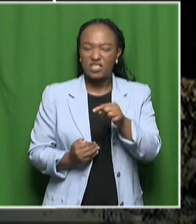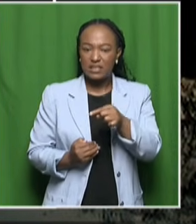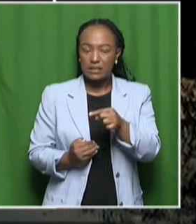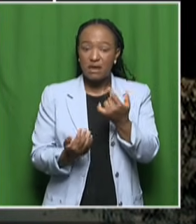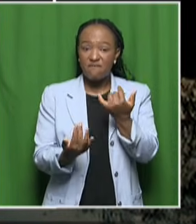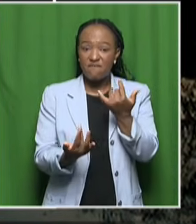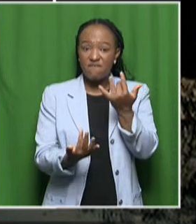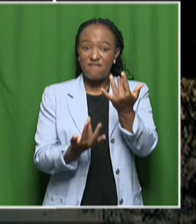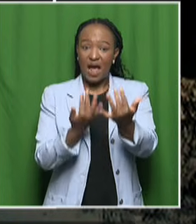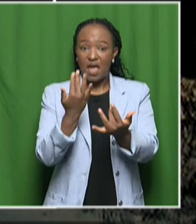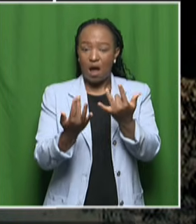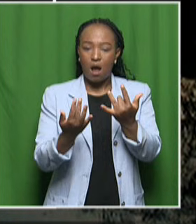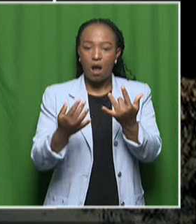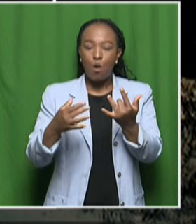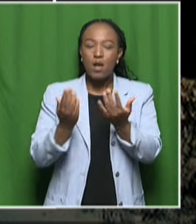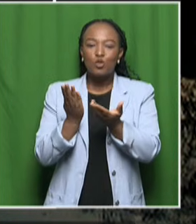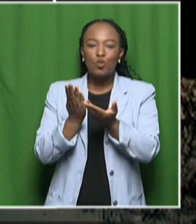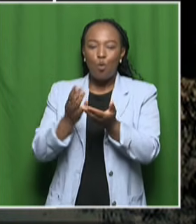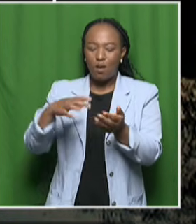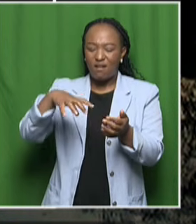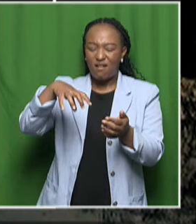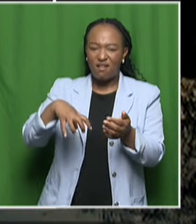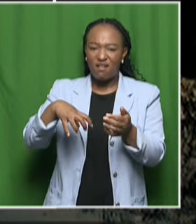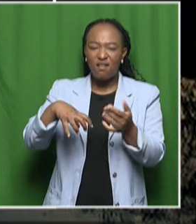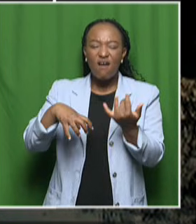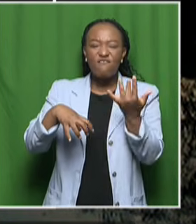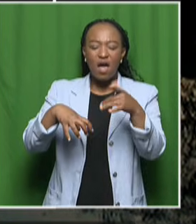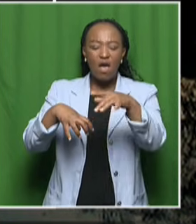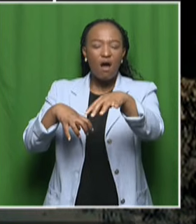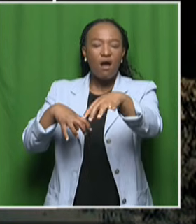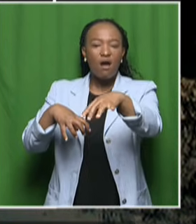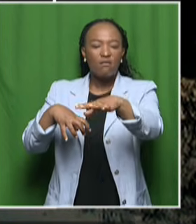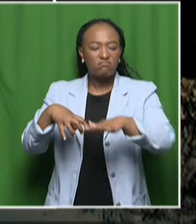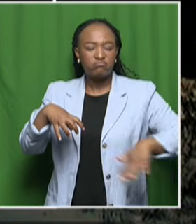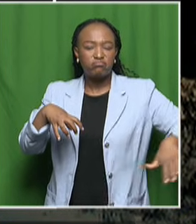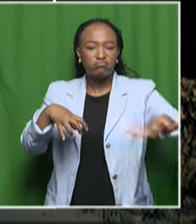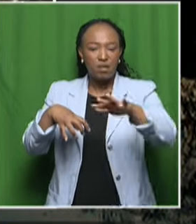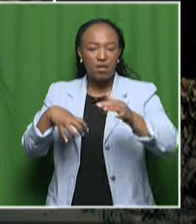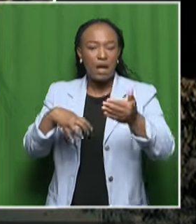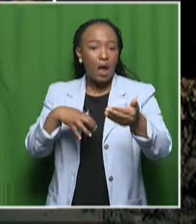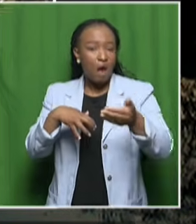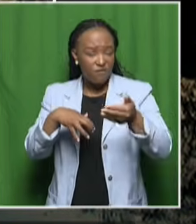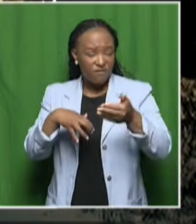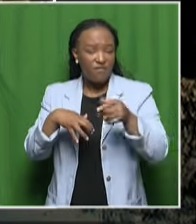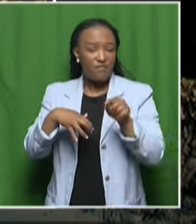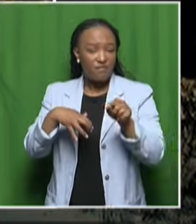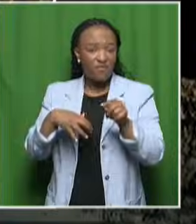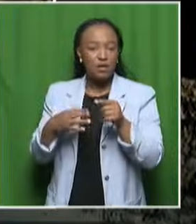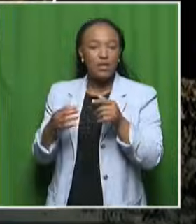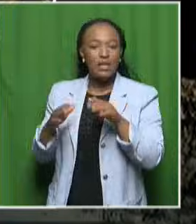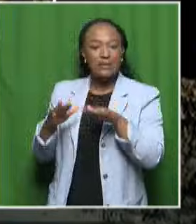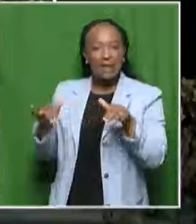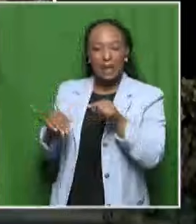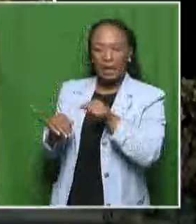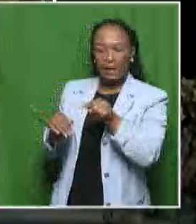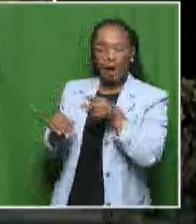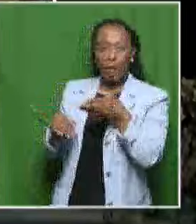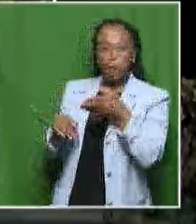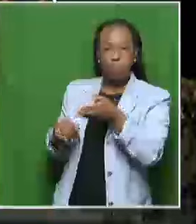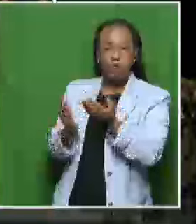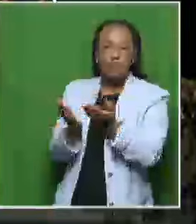very, very close to the school. And as a precaution, the schools decided, the few kids that were there, because we understand schools are still closed,